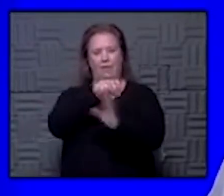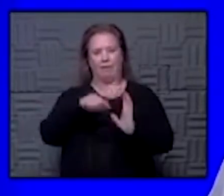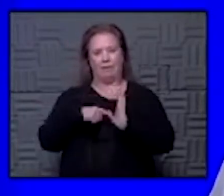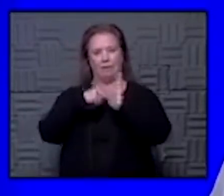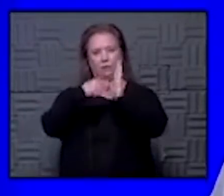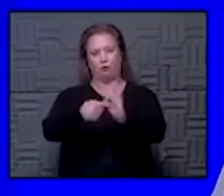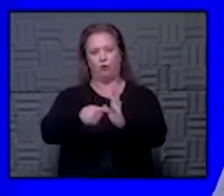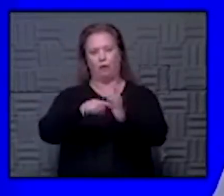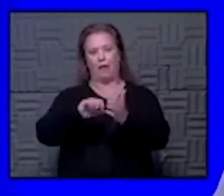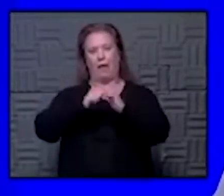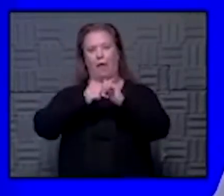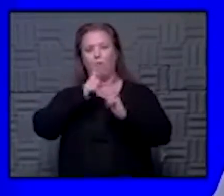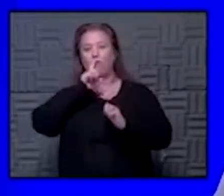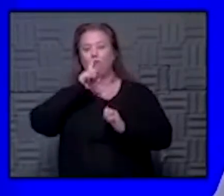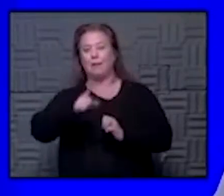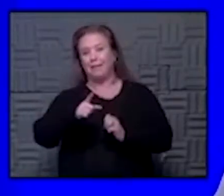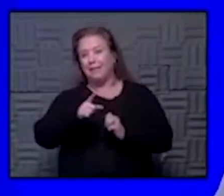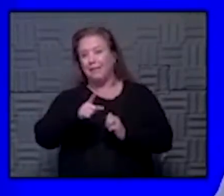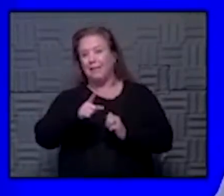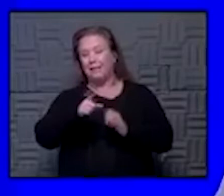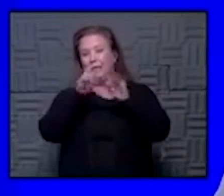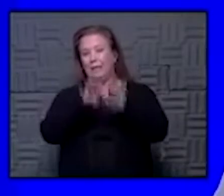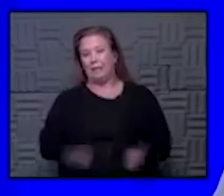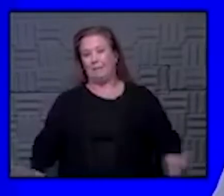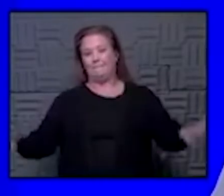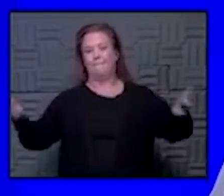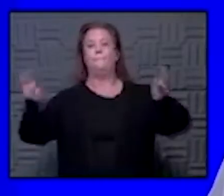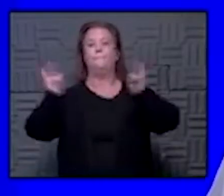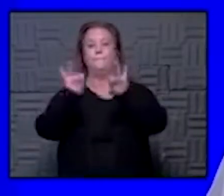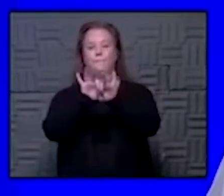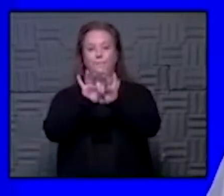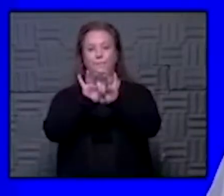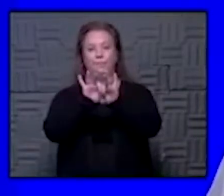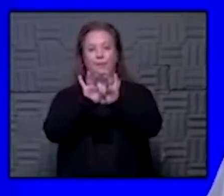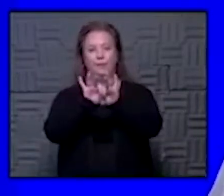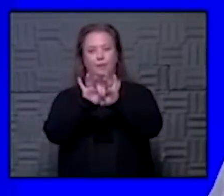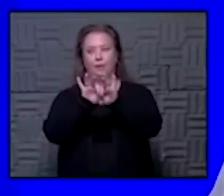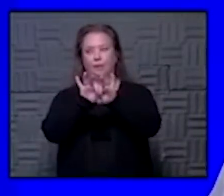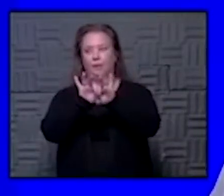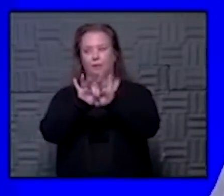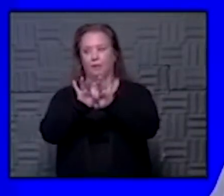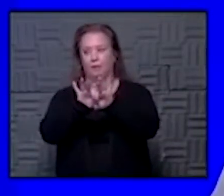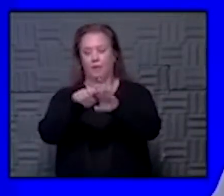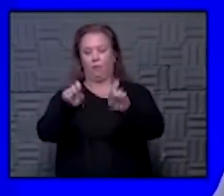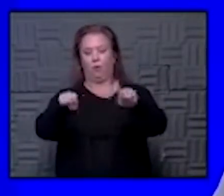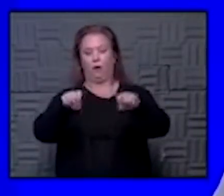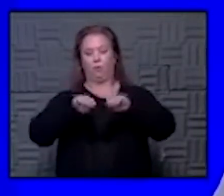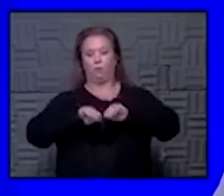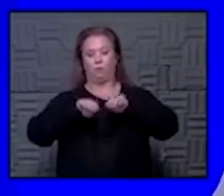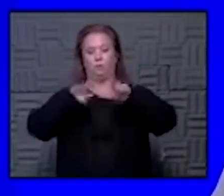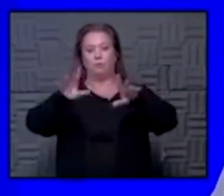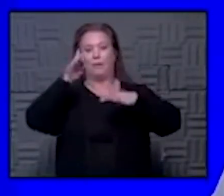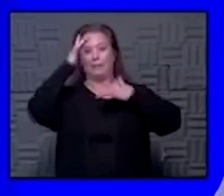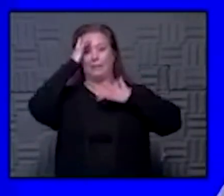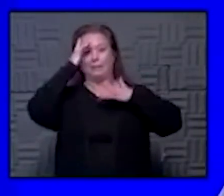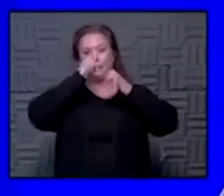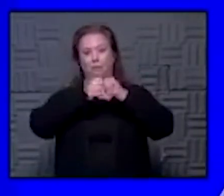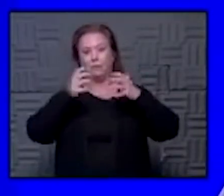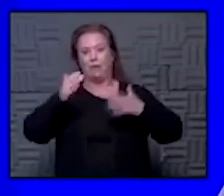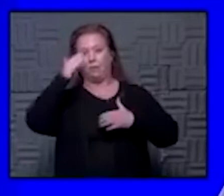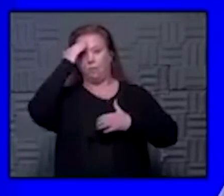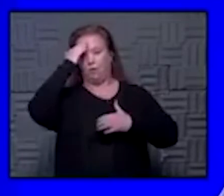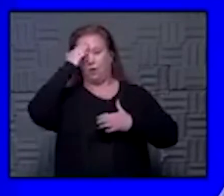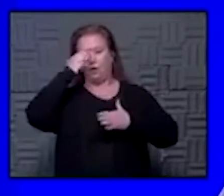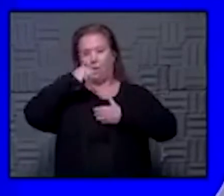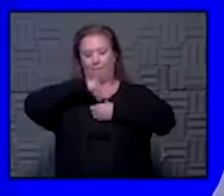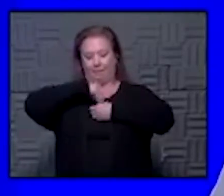showed how really important it is that we are able to spread the disease without even knowing we